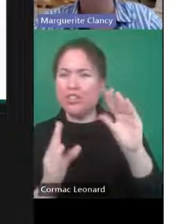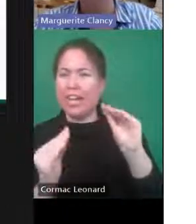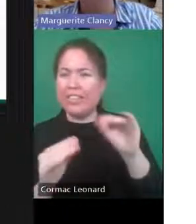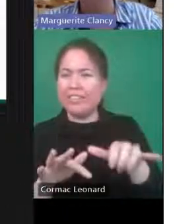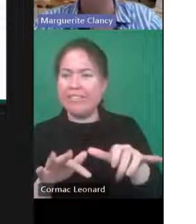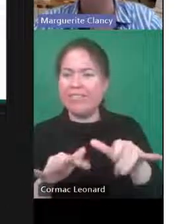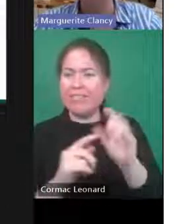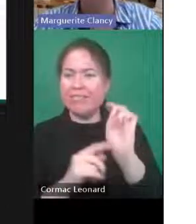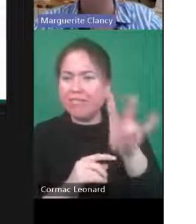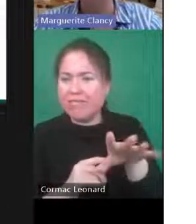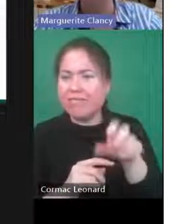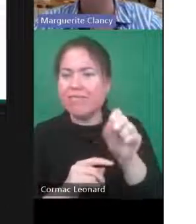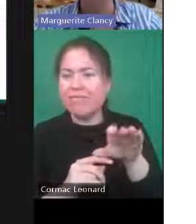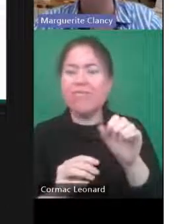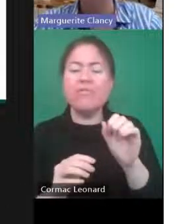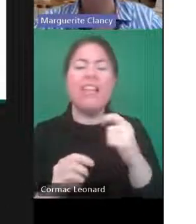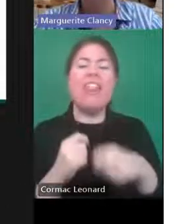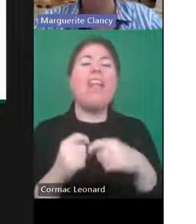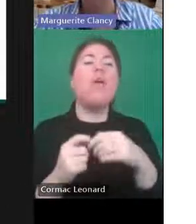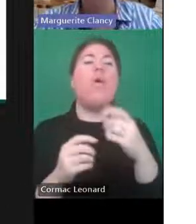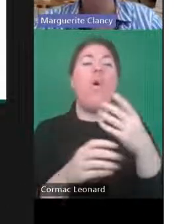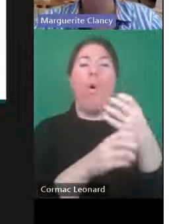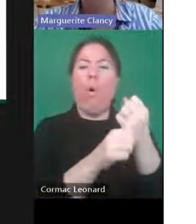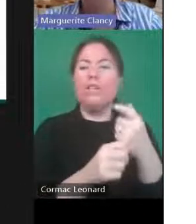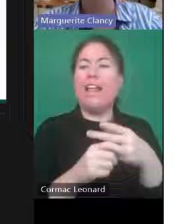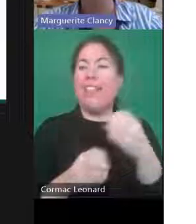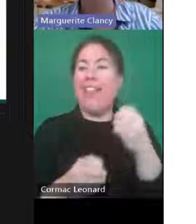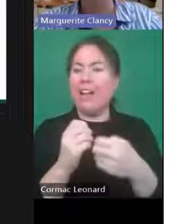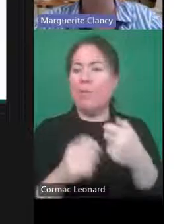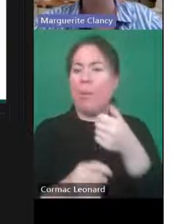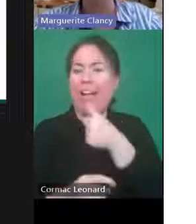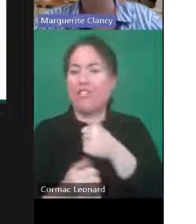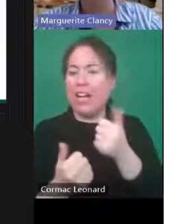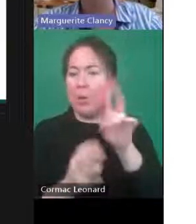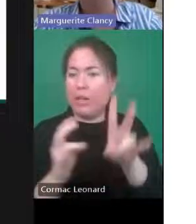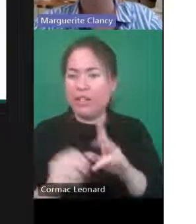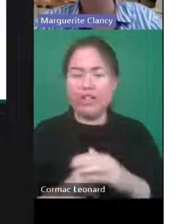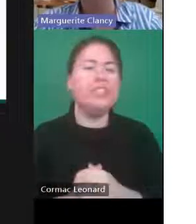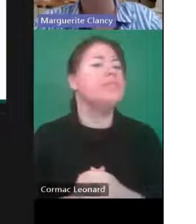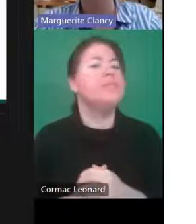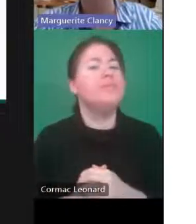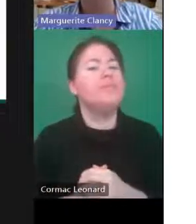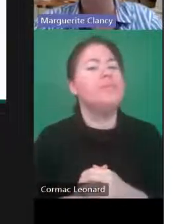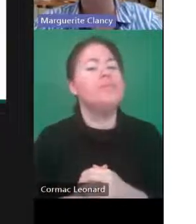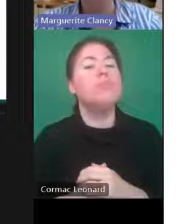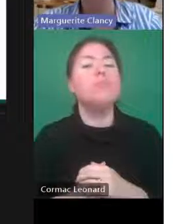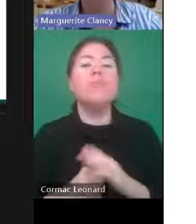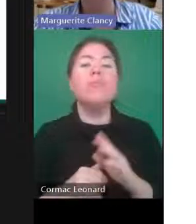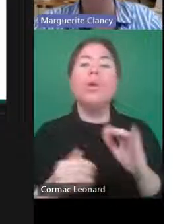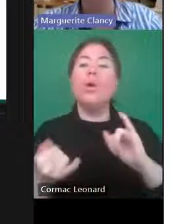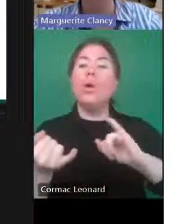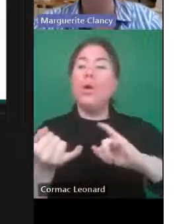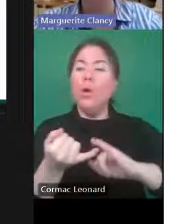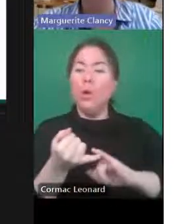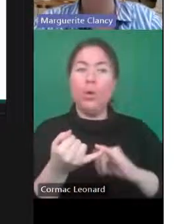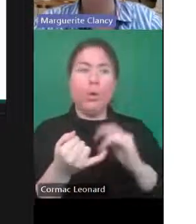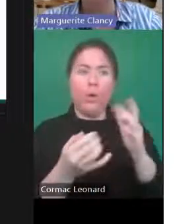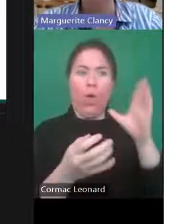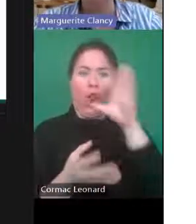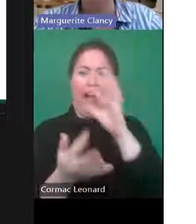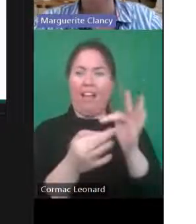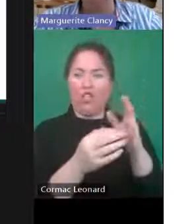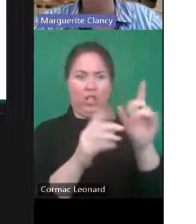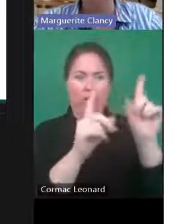and we will deal with them at the end. In terms of the system, the provider of the system is Liquid Logic, and they're